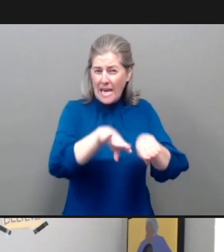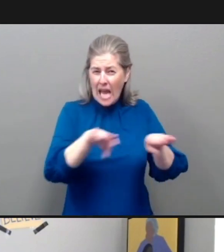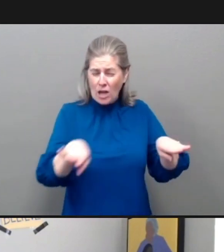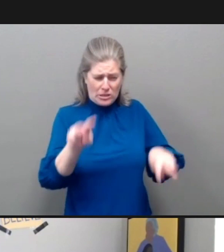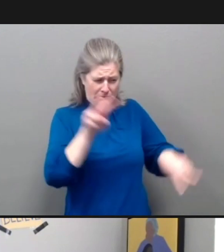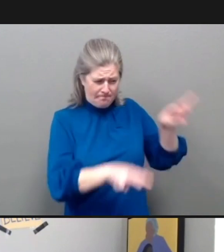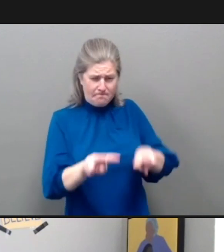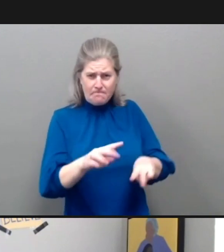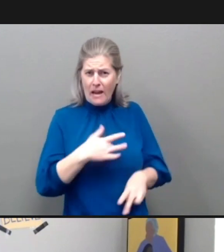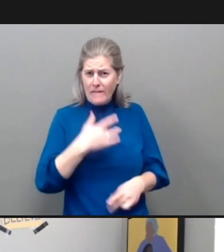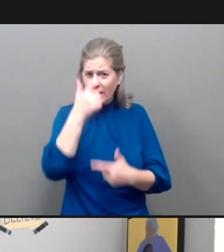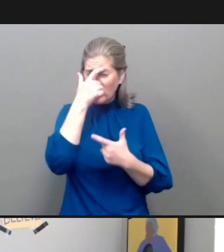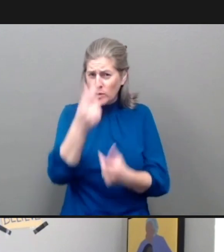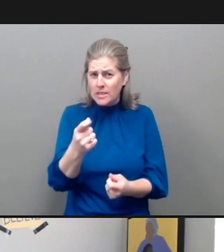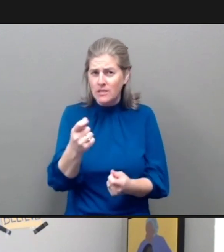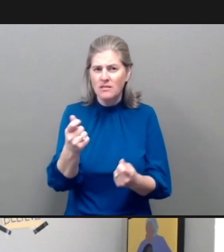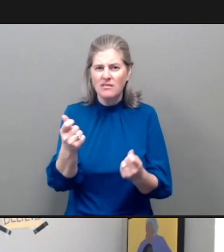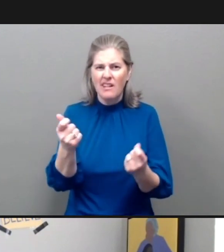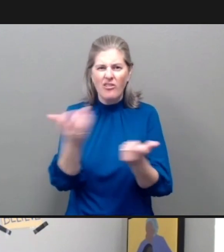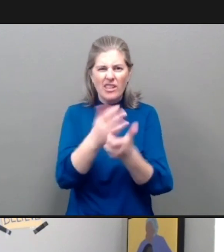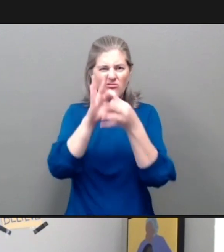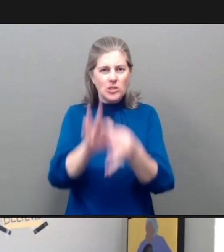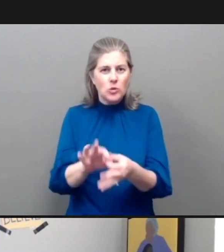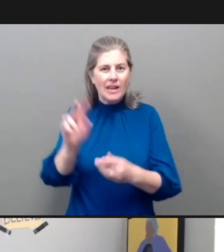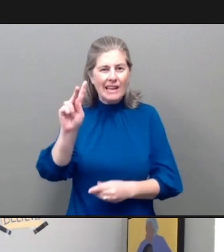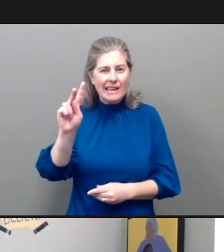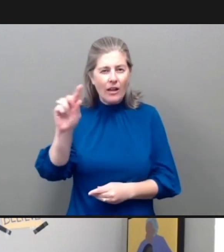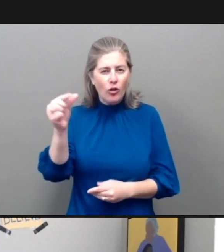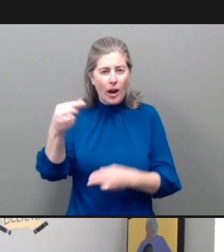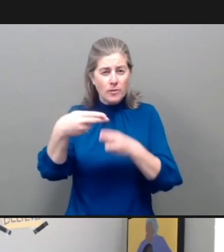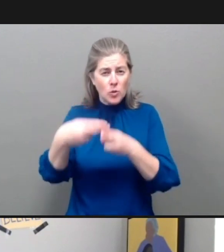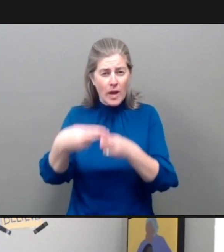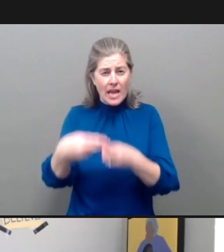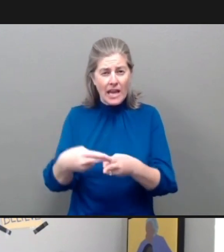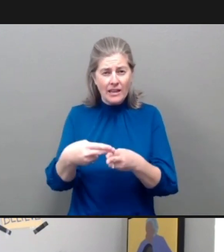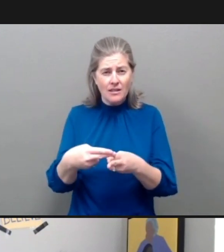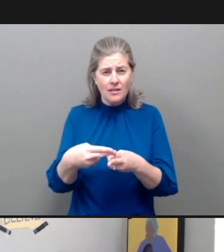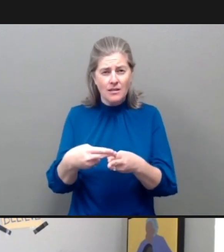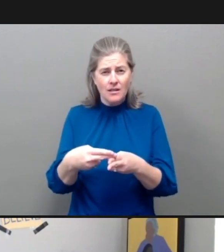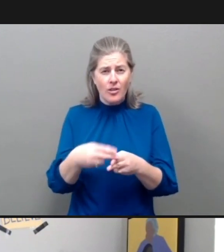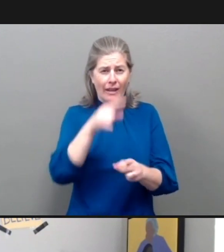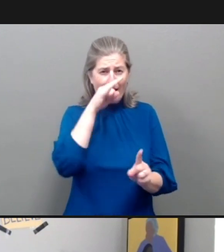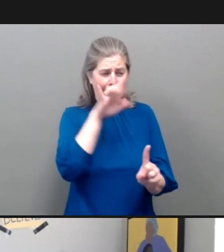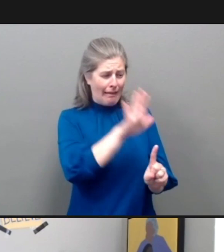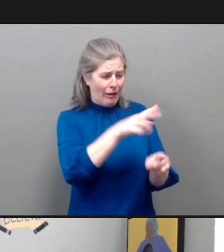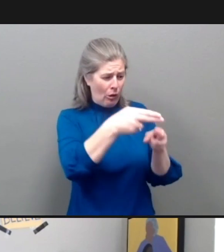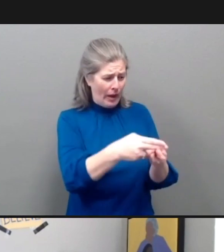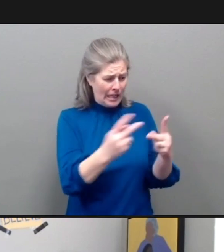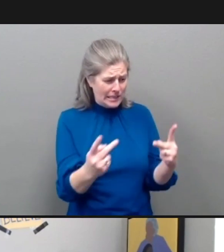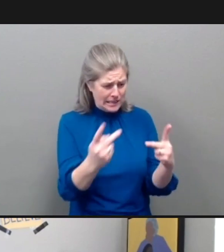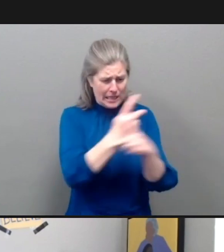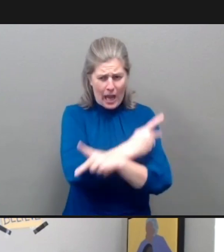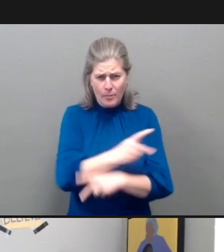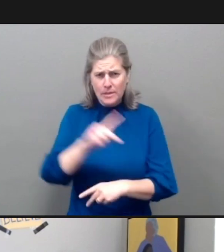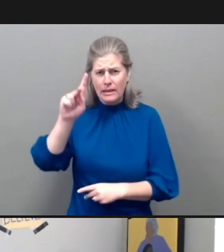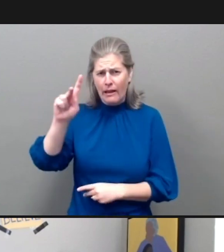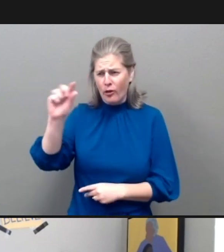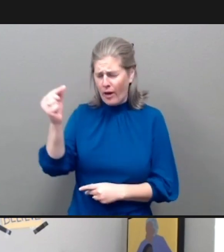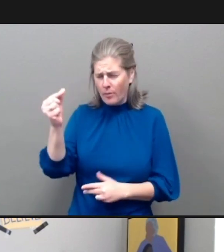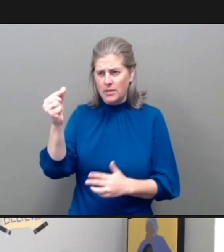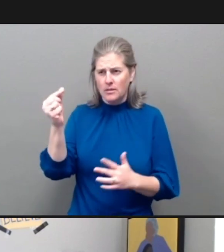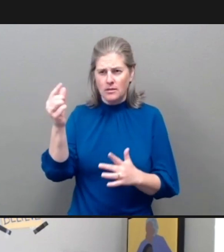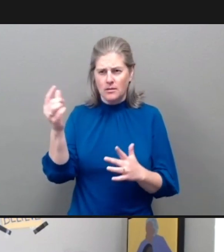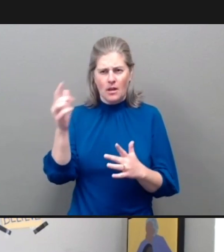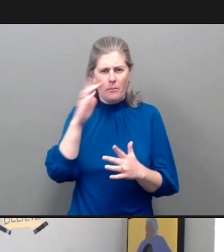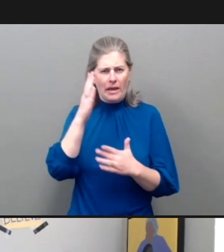that everything was in kilograms, and you had to multiply the kid's weight by, in kilograms by